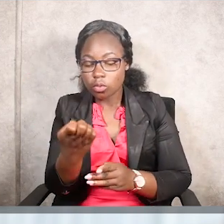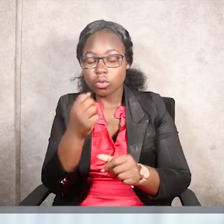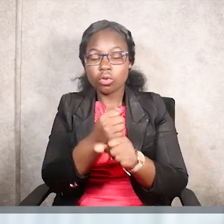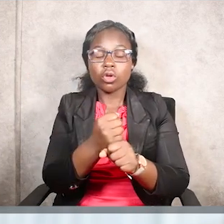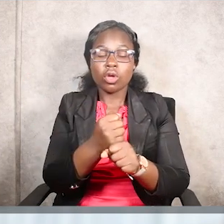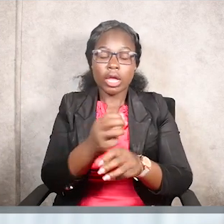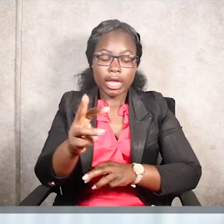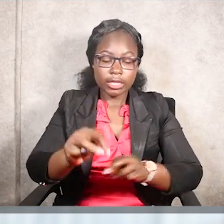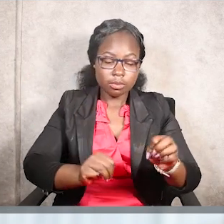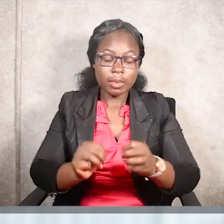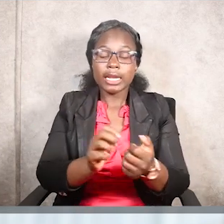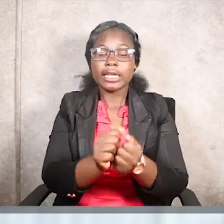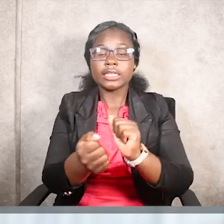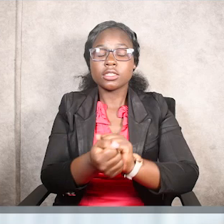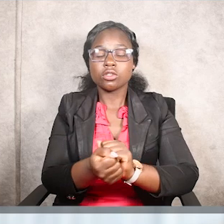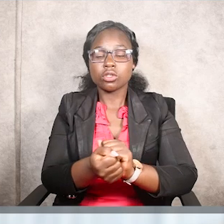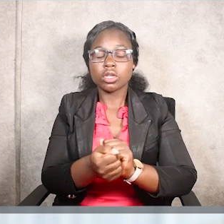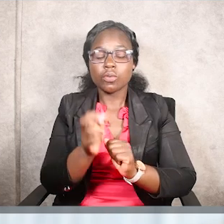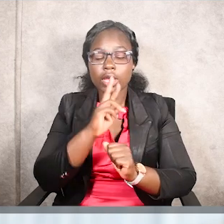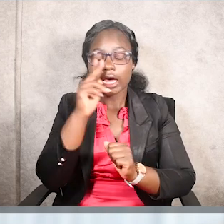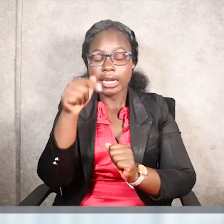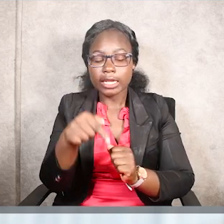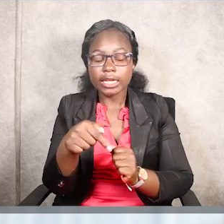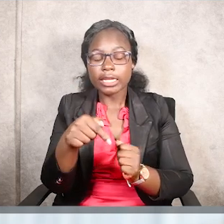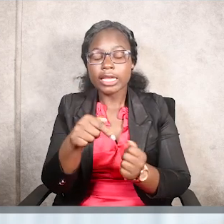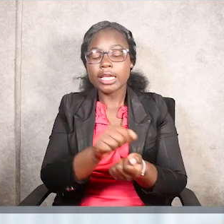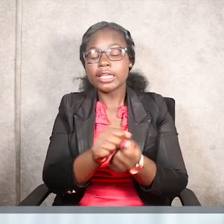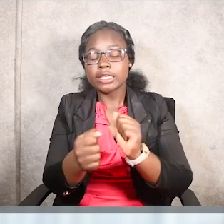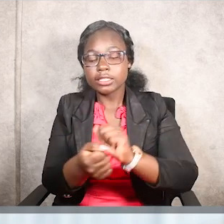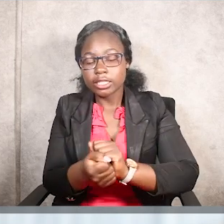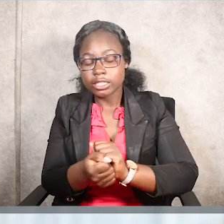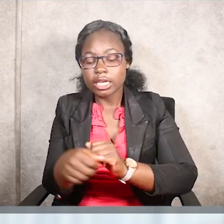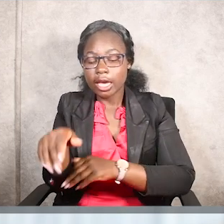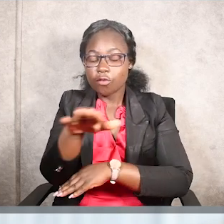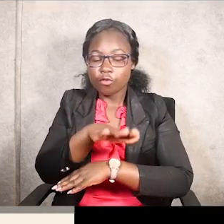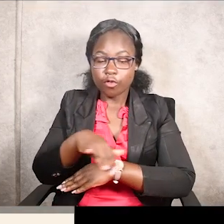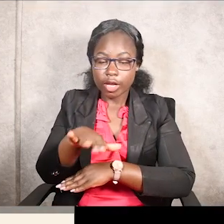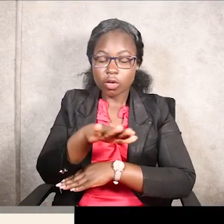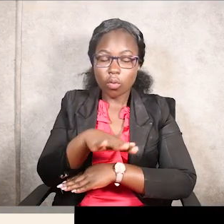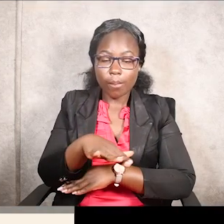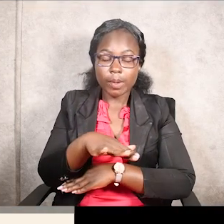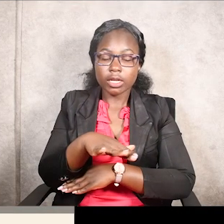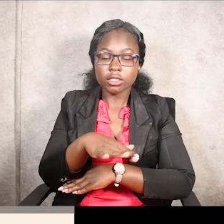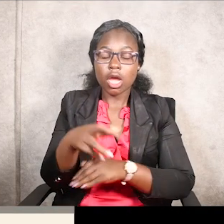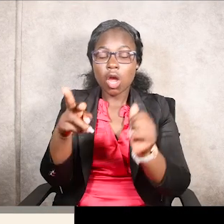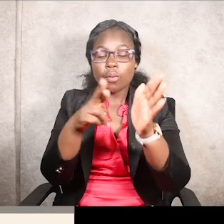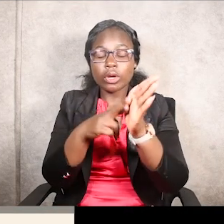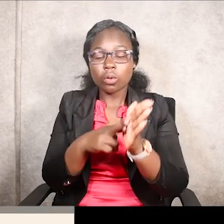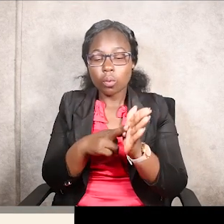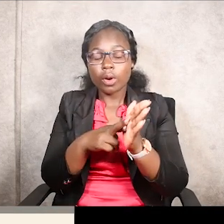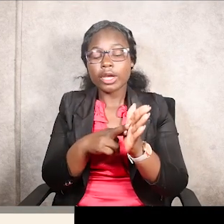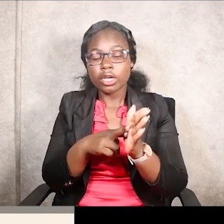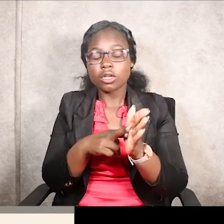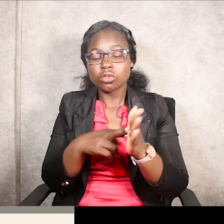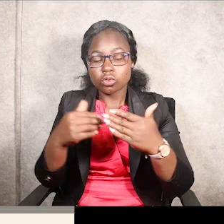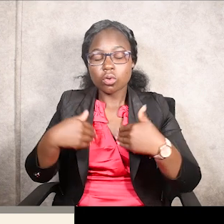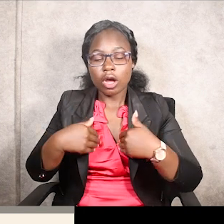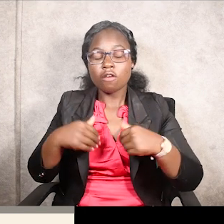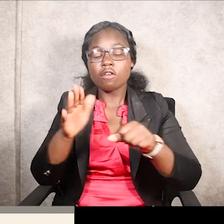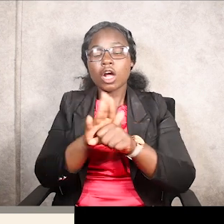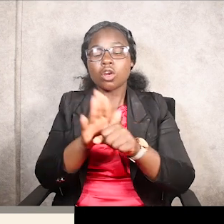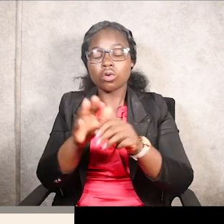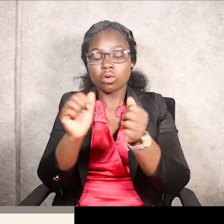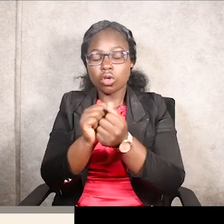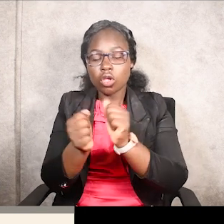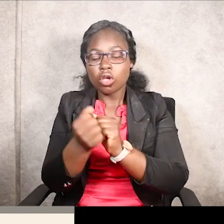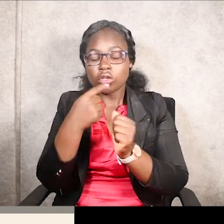is manage change. We are in a constantly changing environment. We require to be adaptable to the many changes so